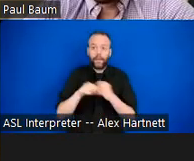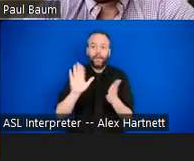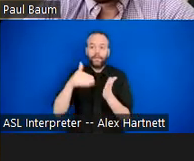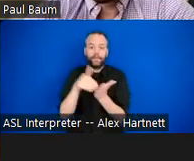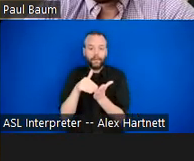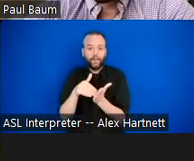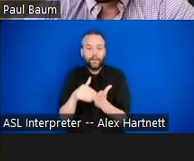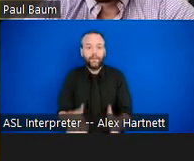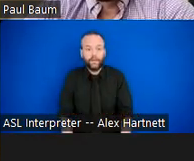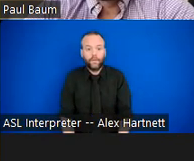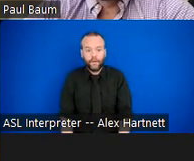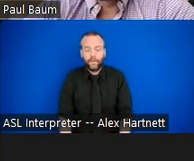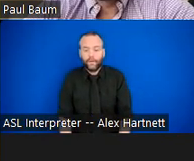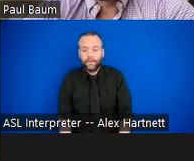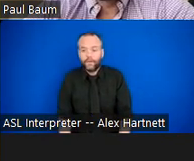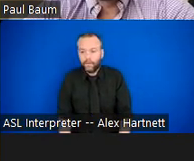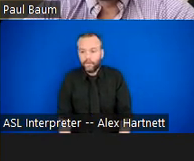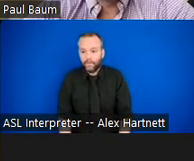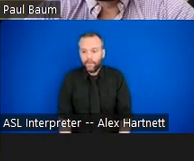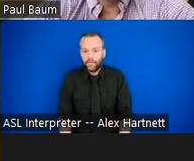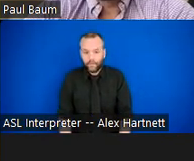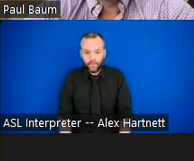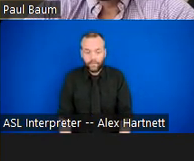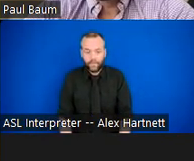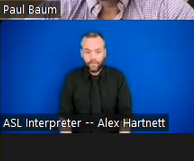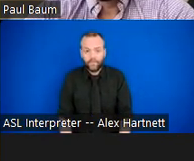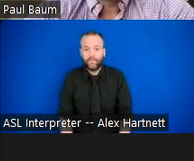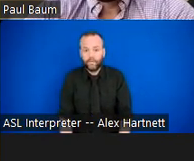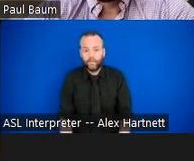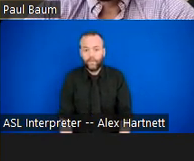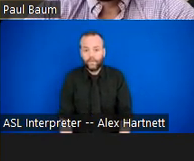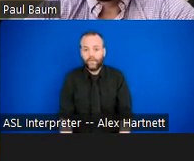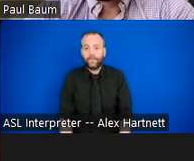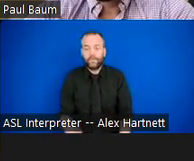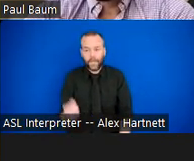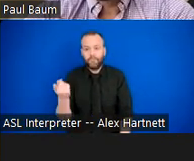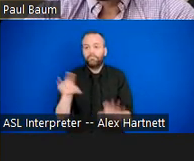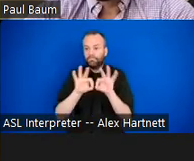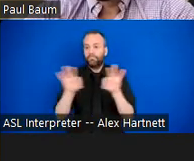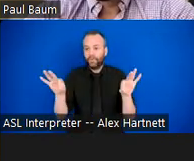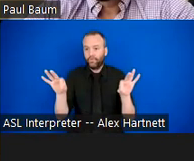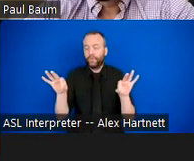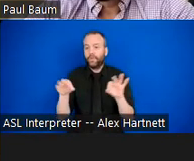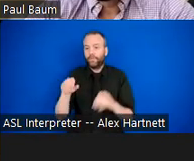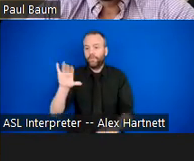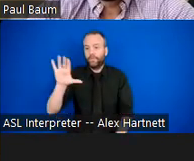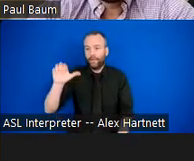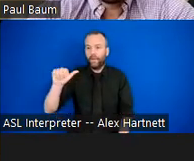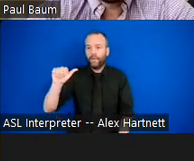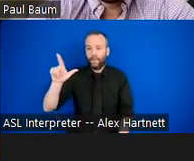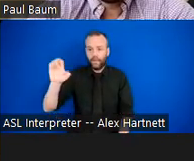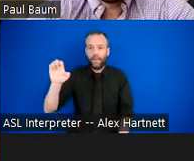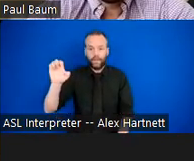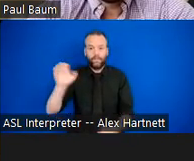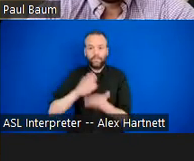transdiagnostic LGBTQ affirmative cognitive behavioral therapy from Yale University and World Professional Association of